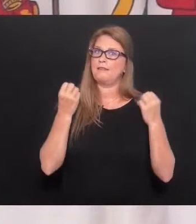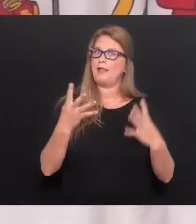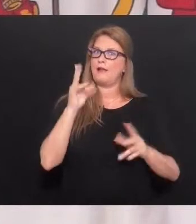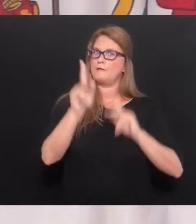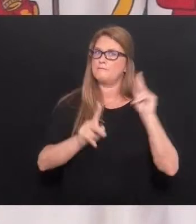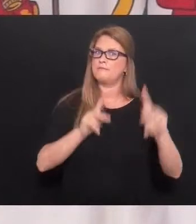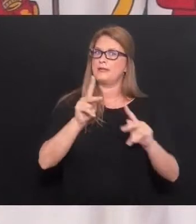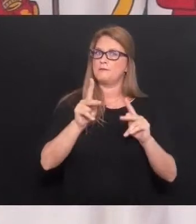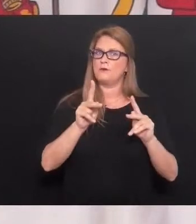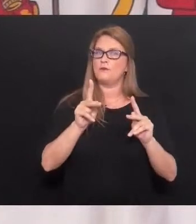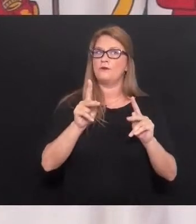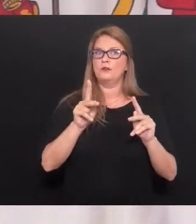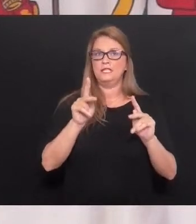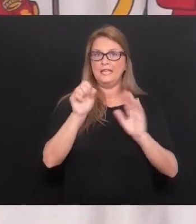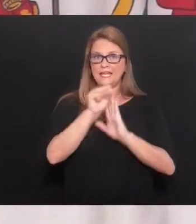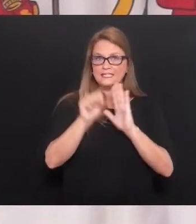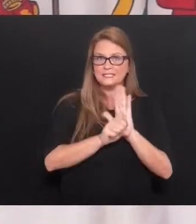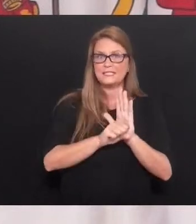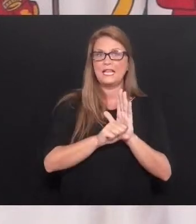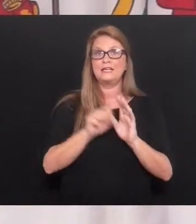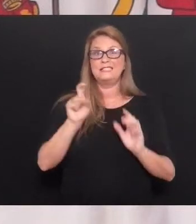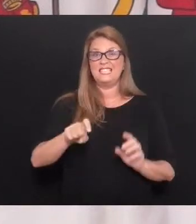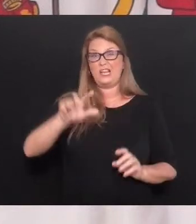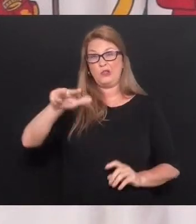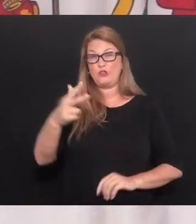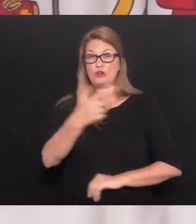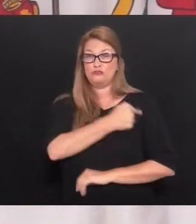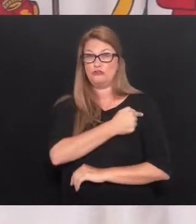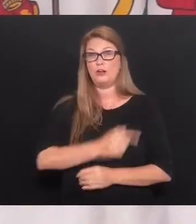really need to probably be looking at getting booster shots.